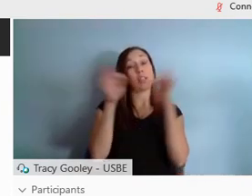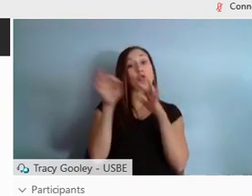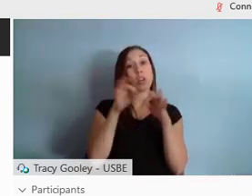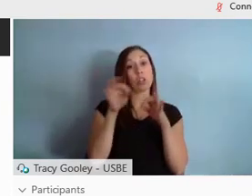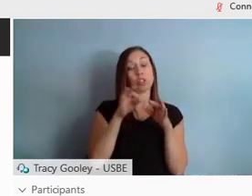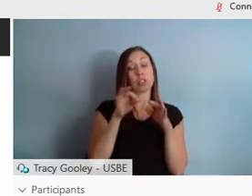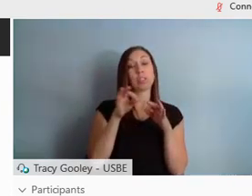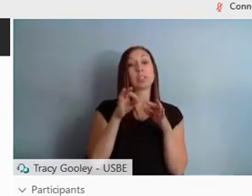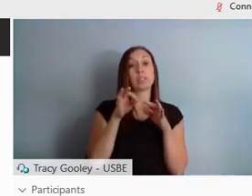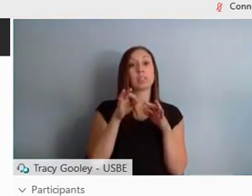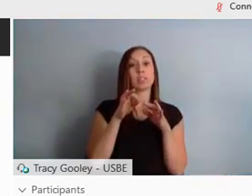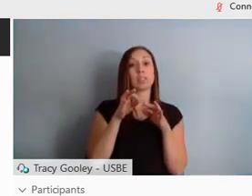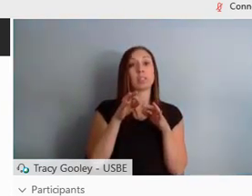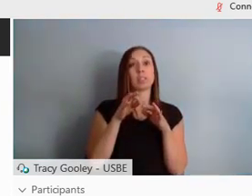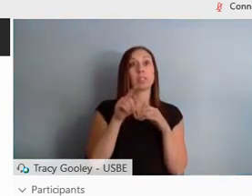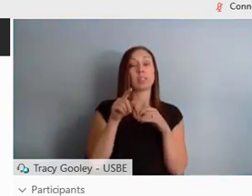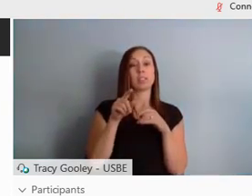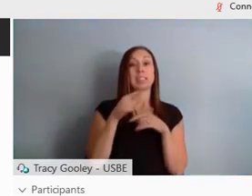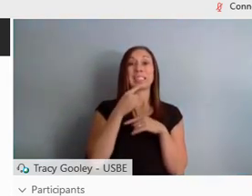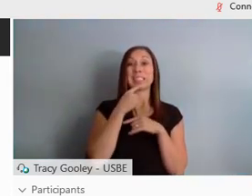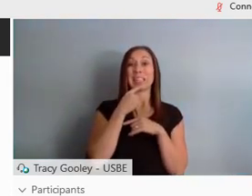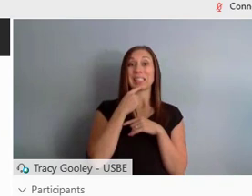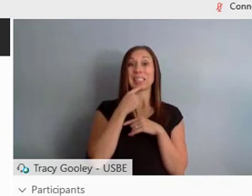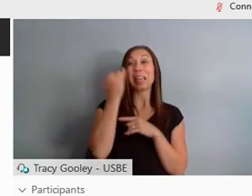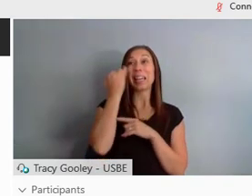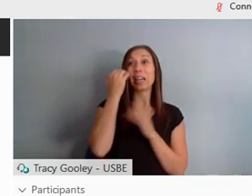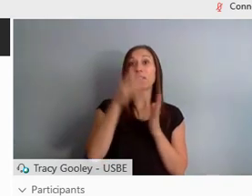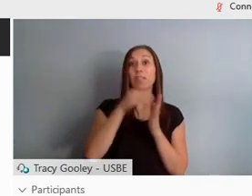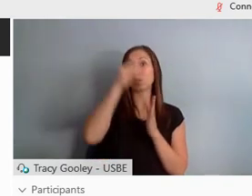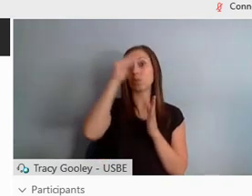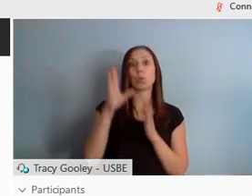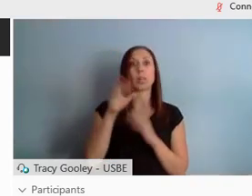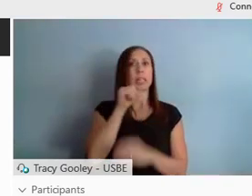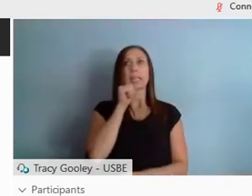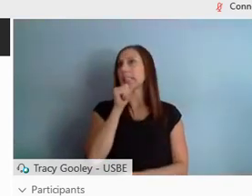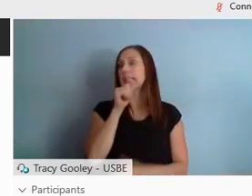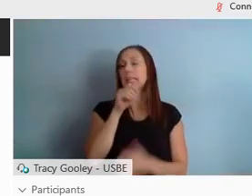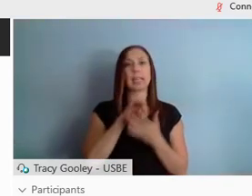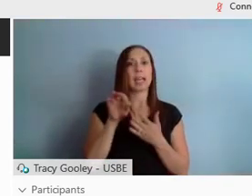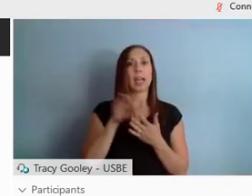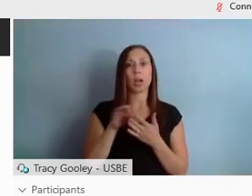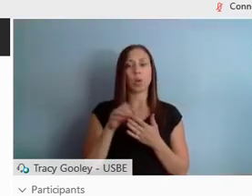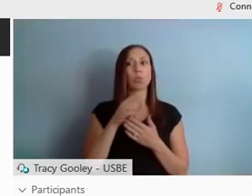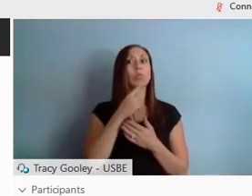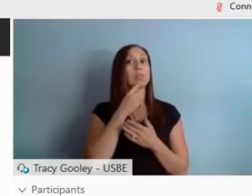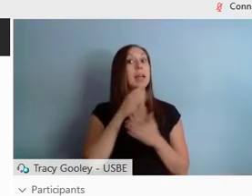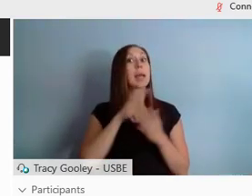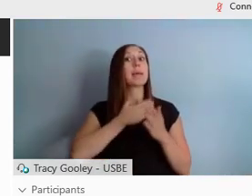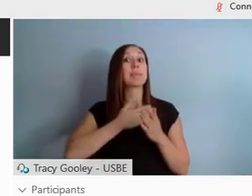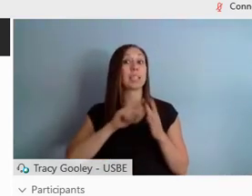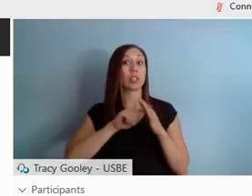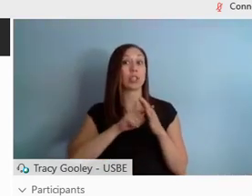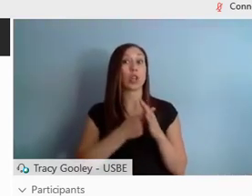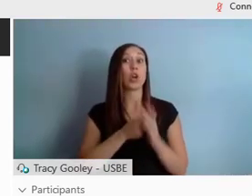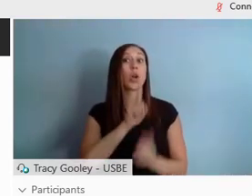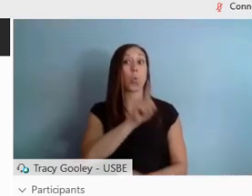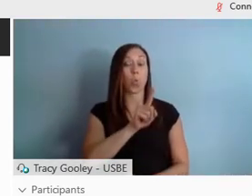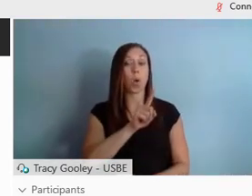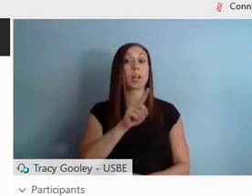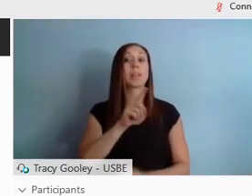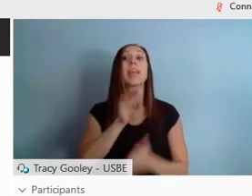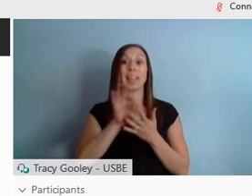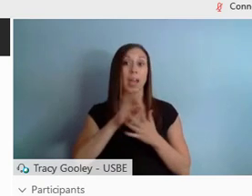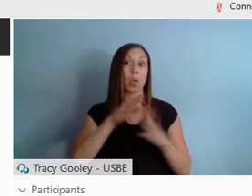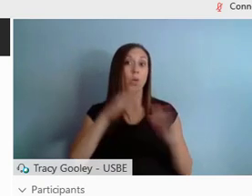instructions after you give that initial script, it says if the student doesn't count aloud, then prompt once, please start at 1 and count out